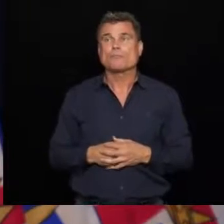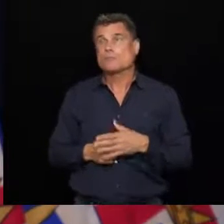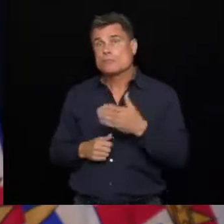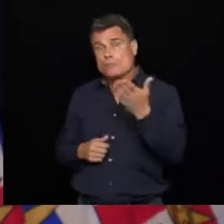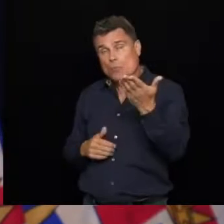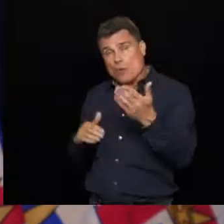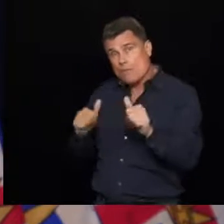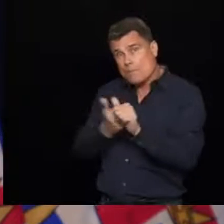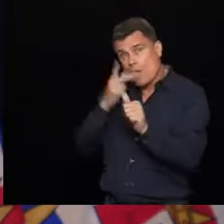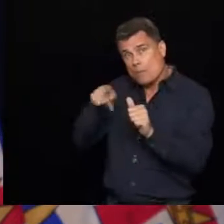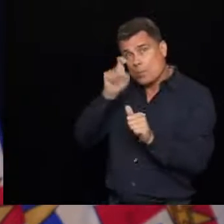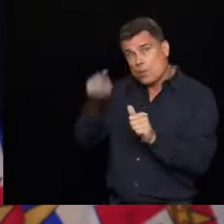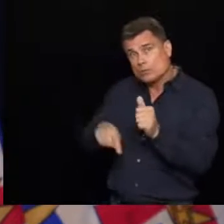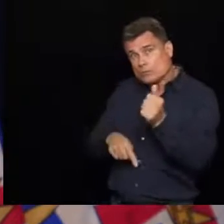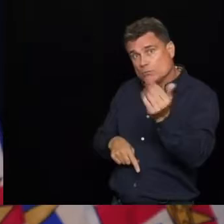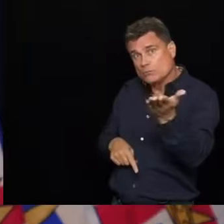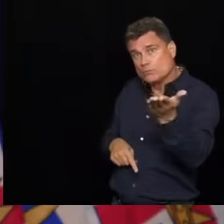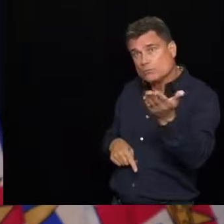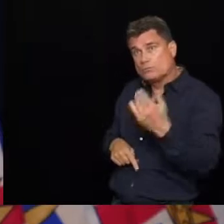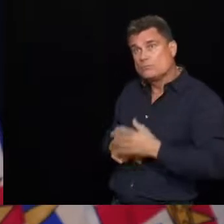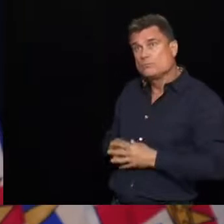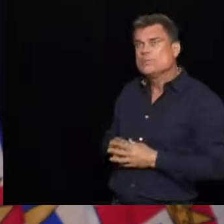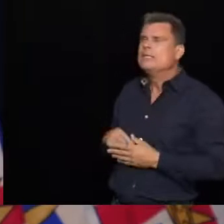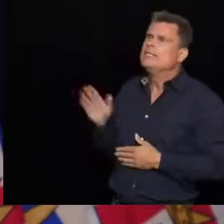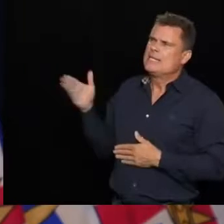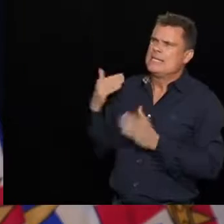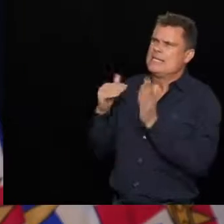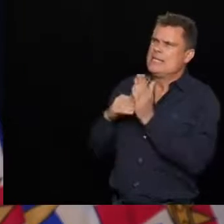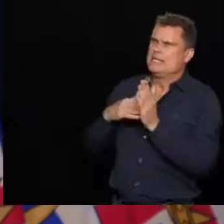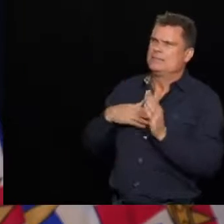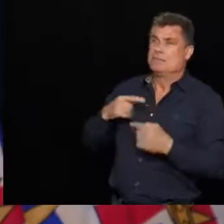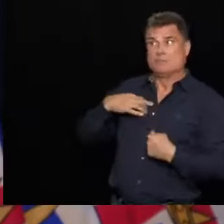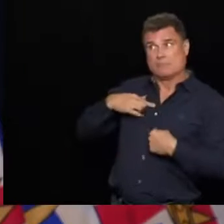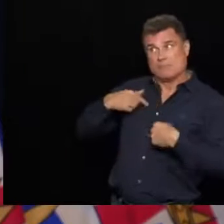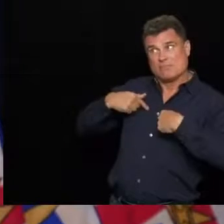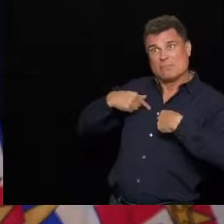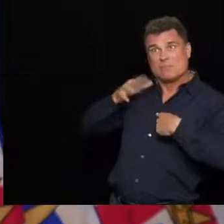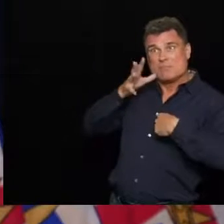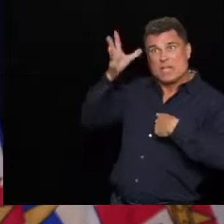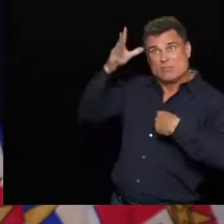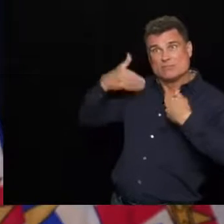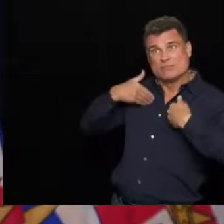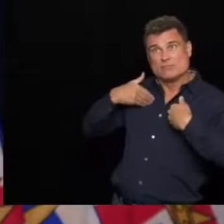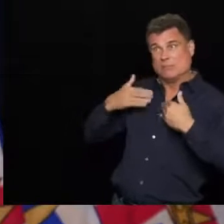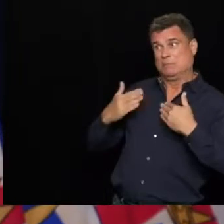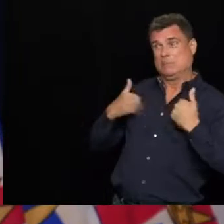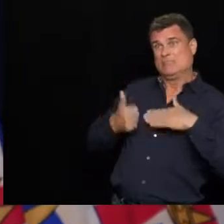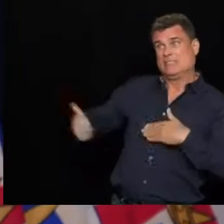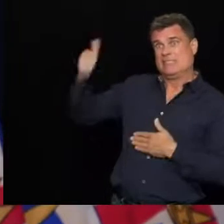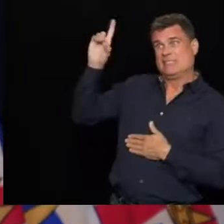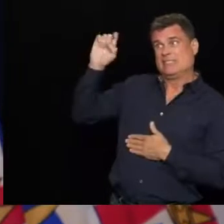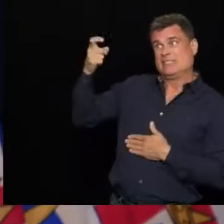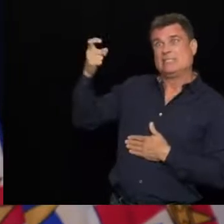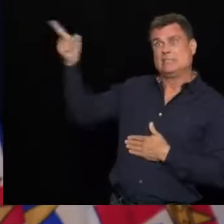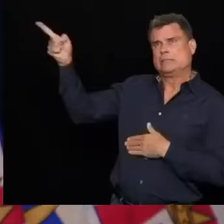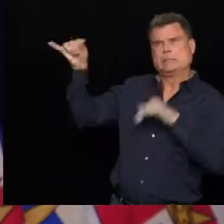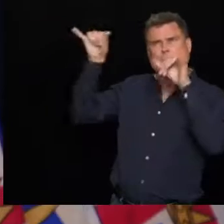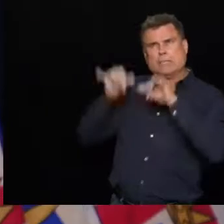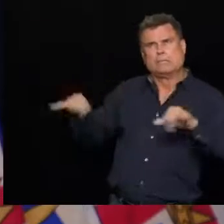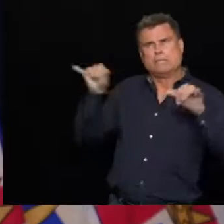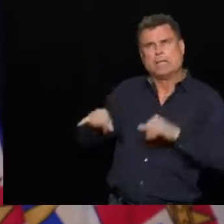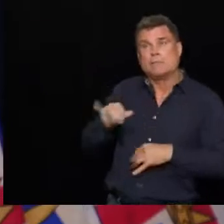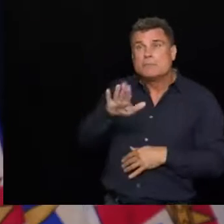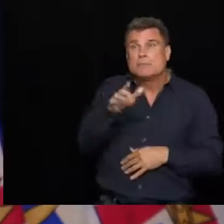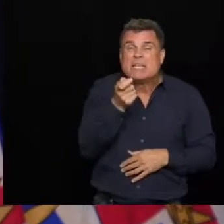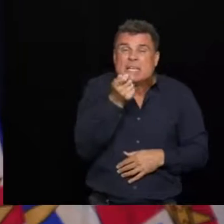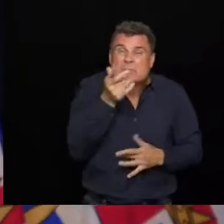for months I've been hearing the same thing, especially from Minister Dix, and he used the term the slightest bit sick. And now we're being told,